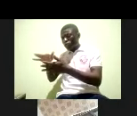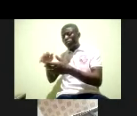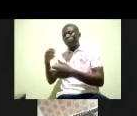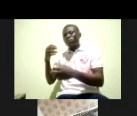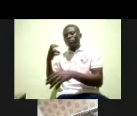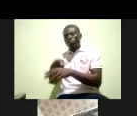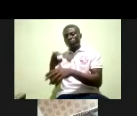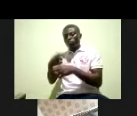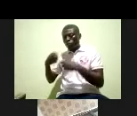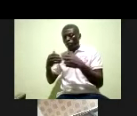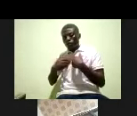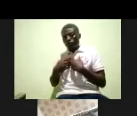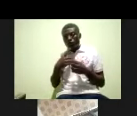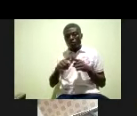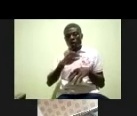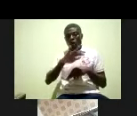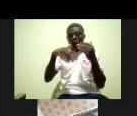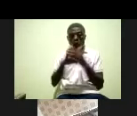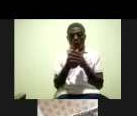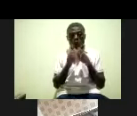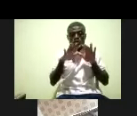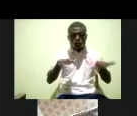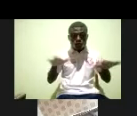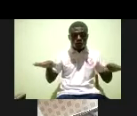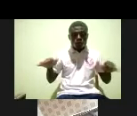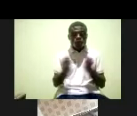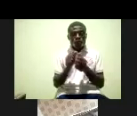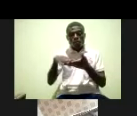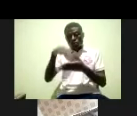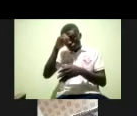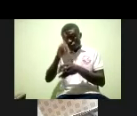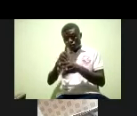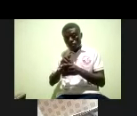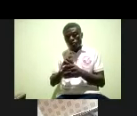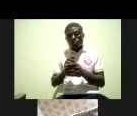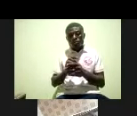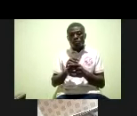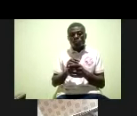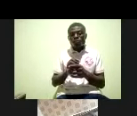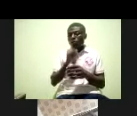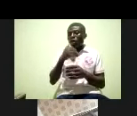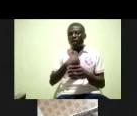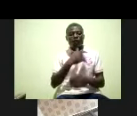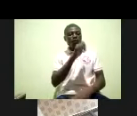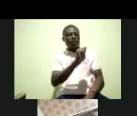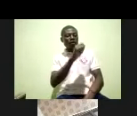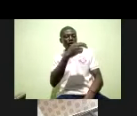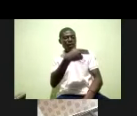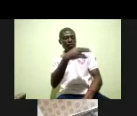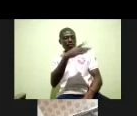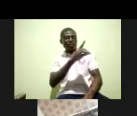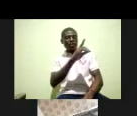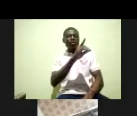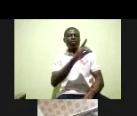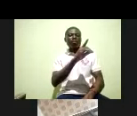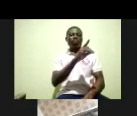differences, but all children with learning disabilities may not have attention deficit disorders. So